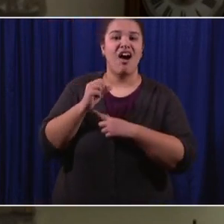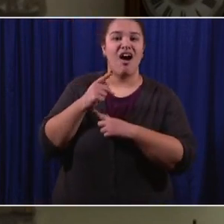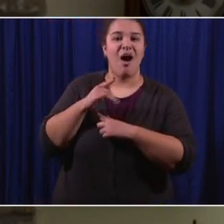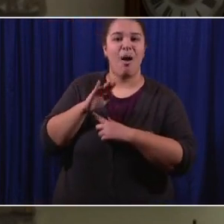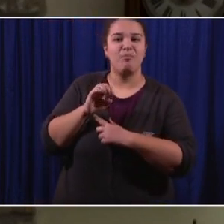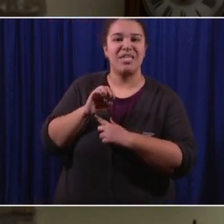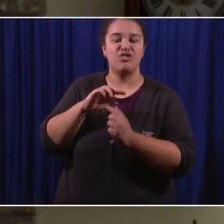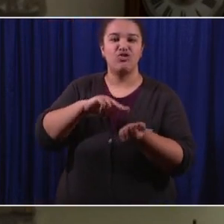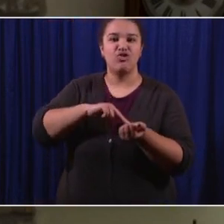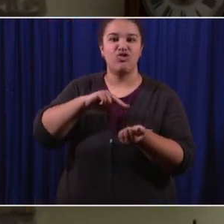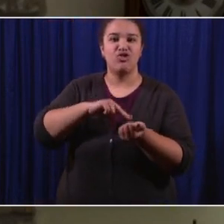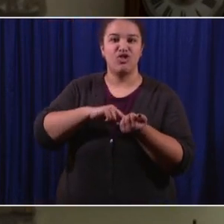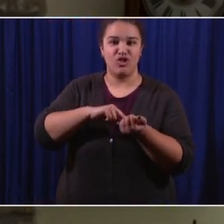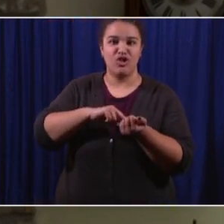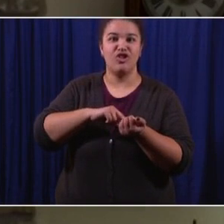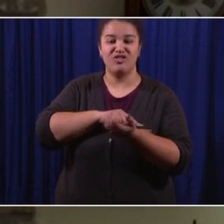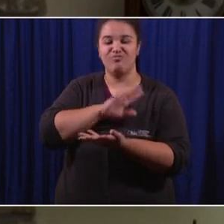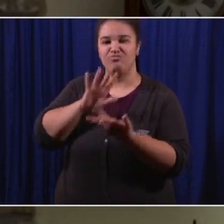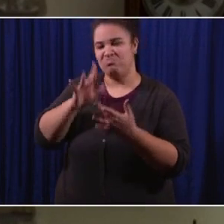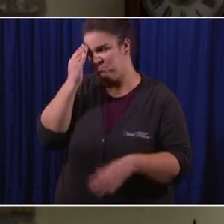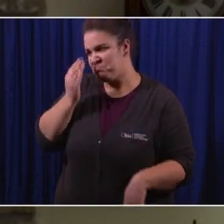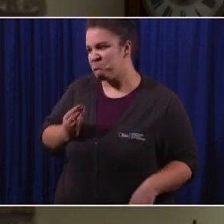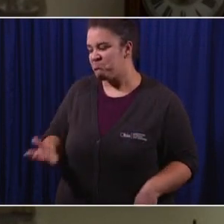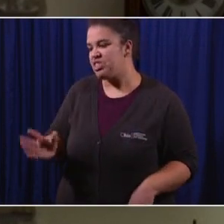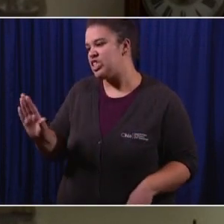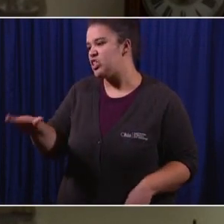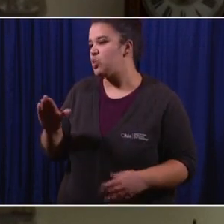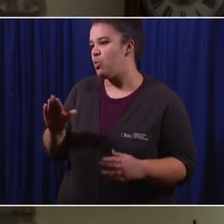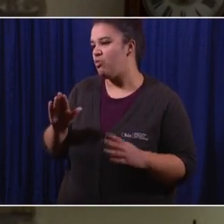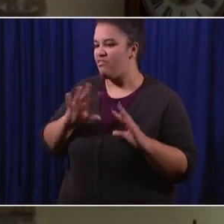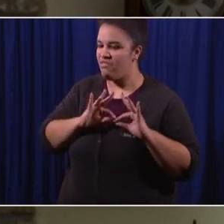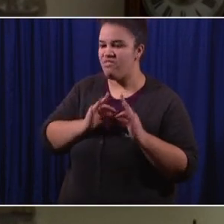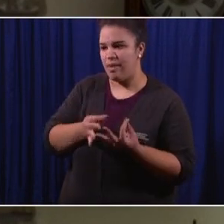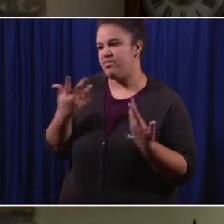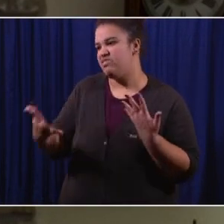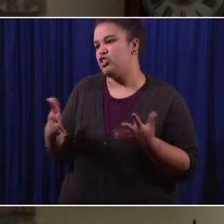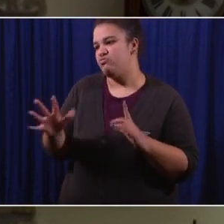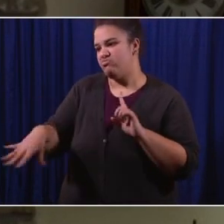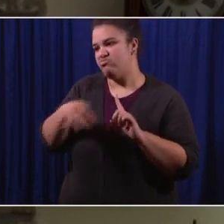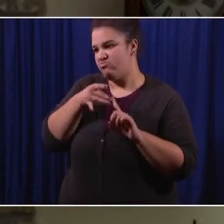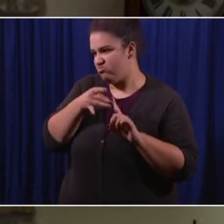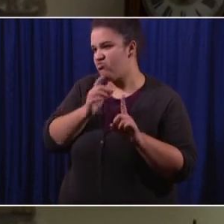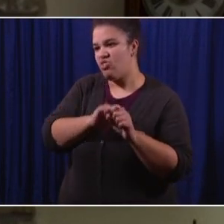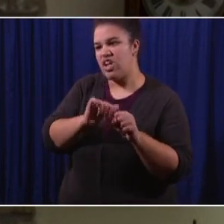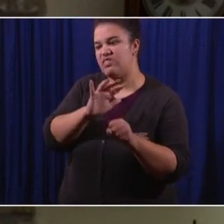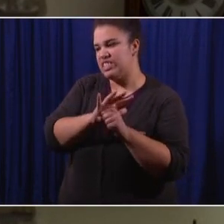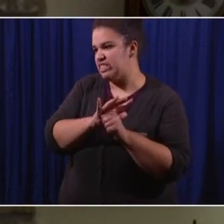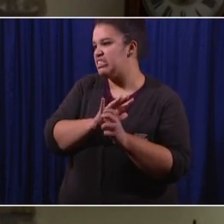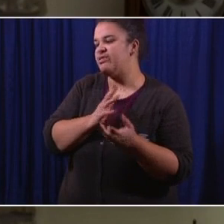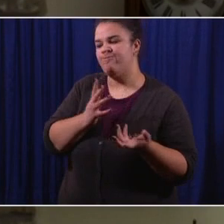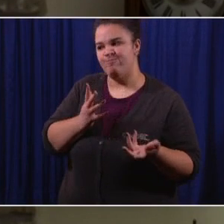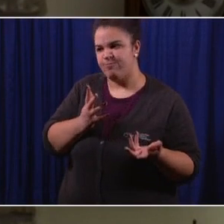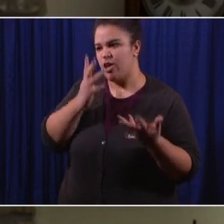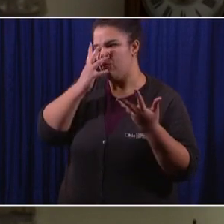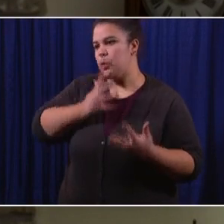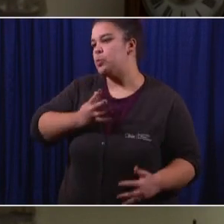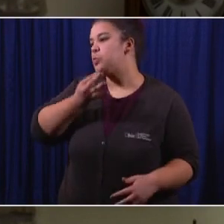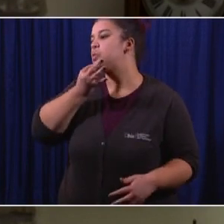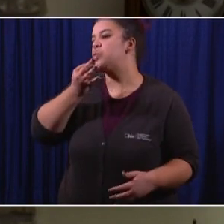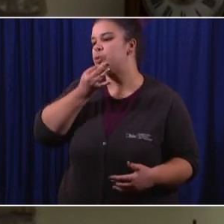that their relative has contracted COVID. And it won't be much longer until they